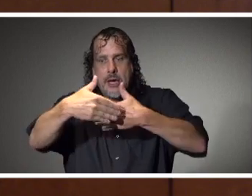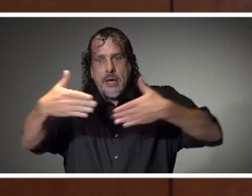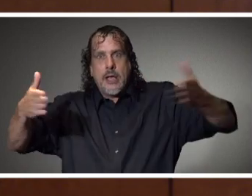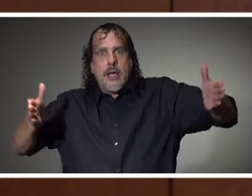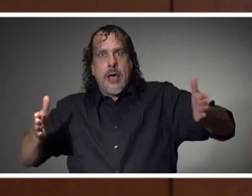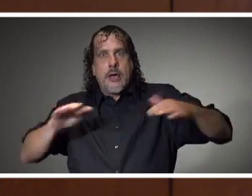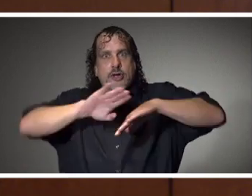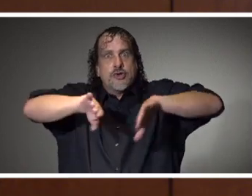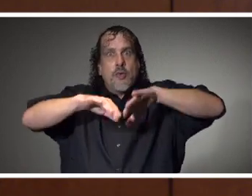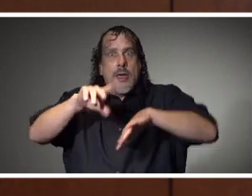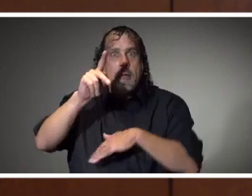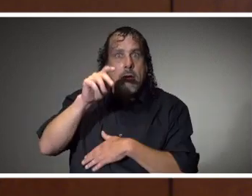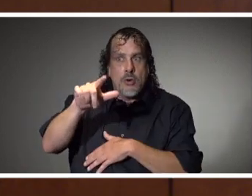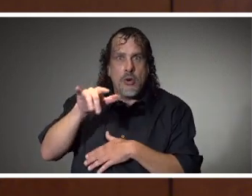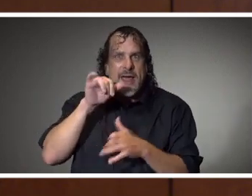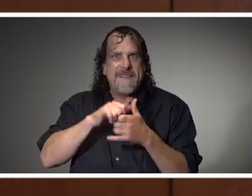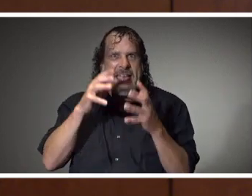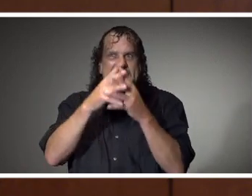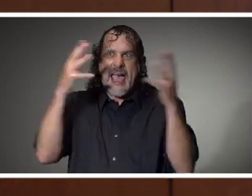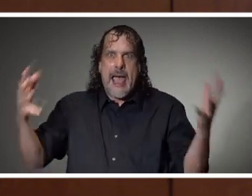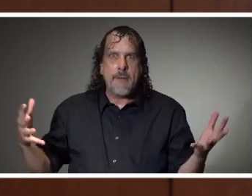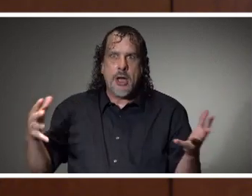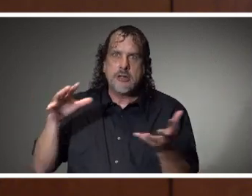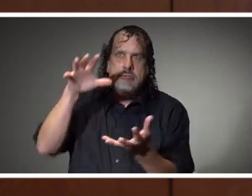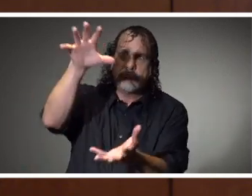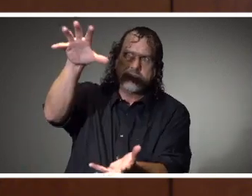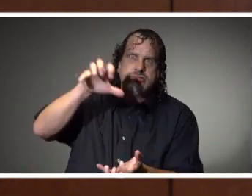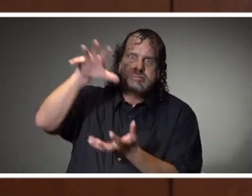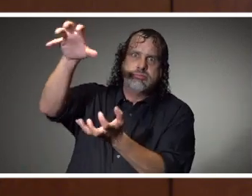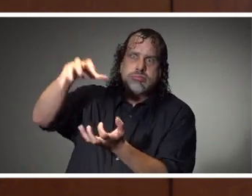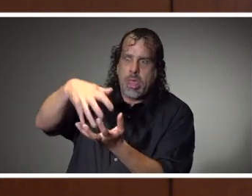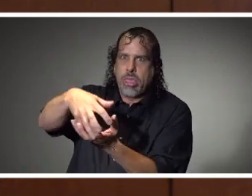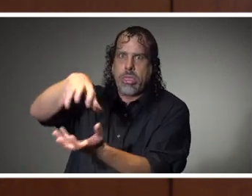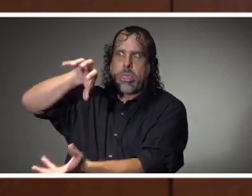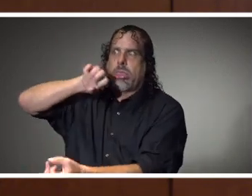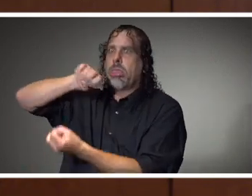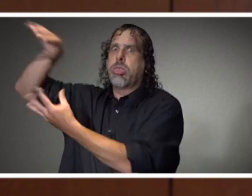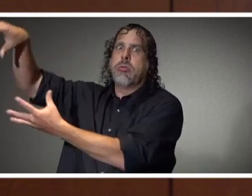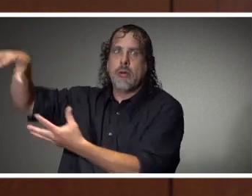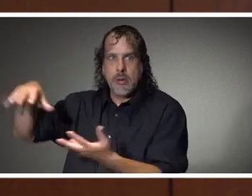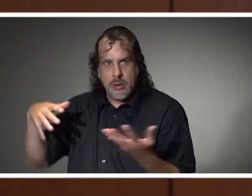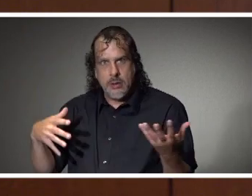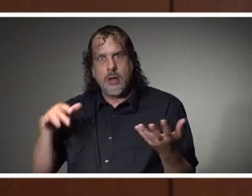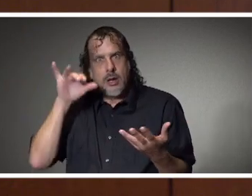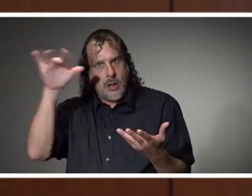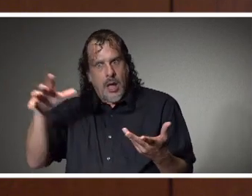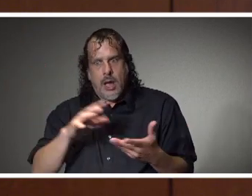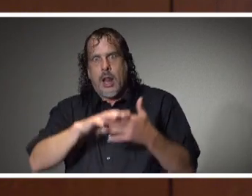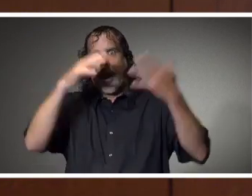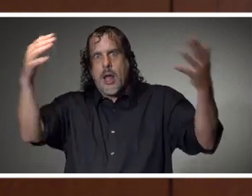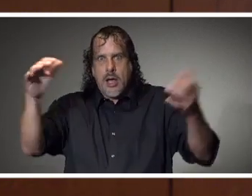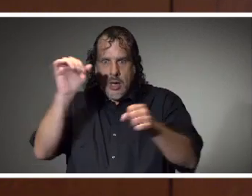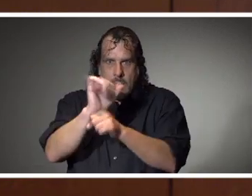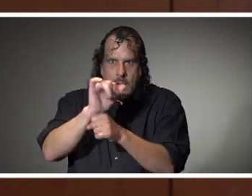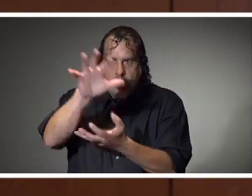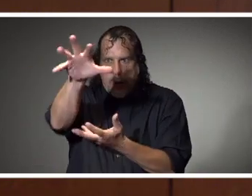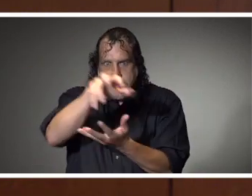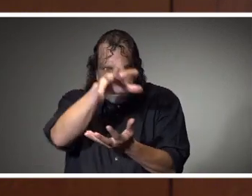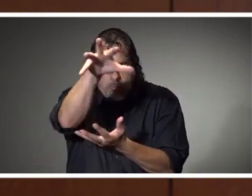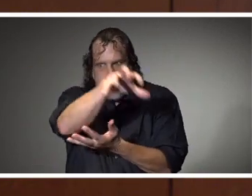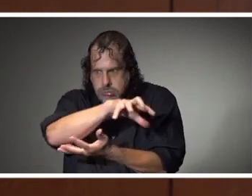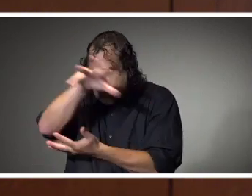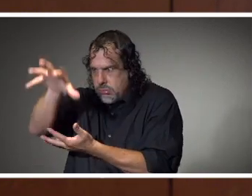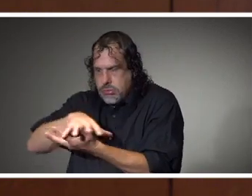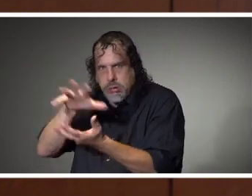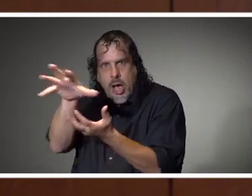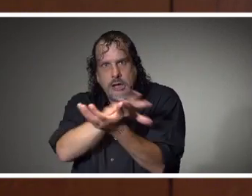been removed off the side of the roads and from those impacted areas. And that's a huge task within itself, getting those things that are rotting, you